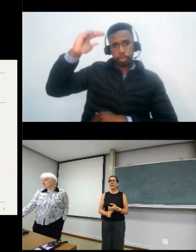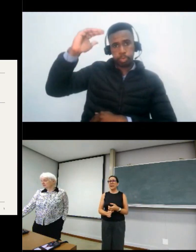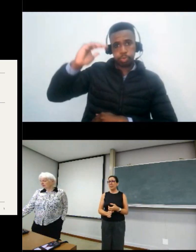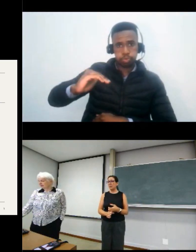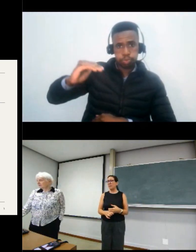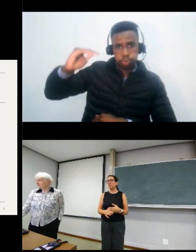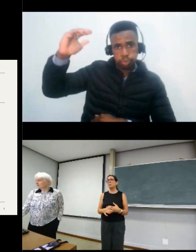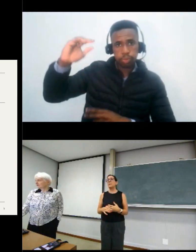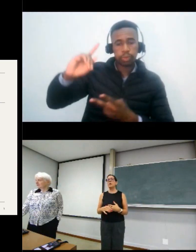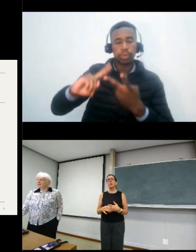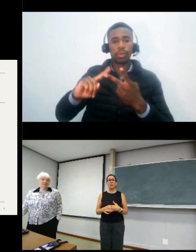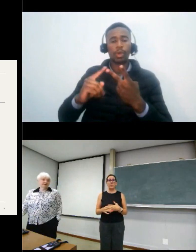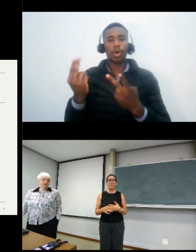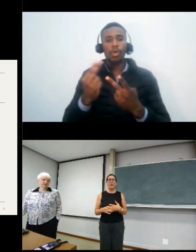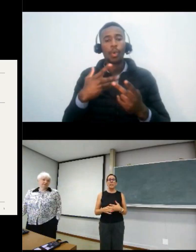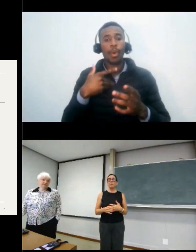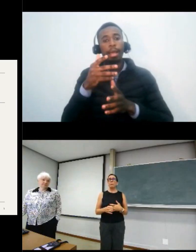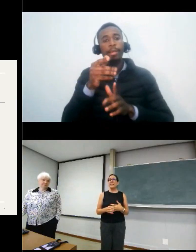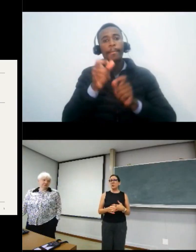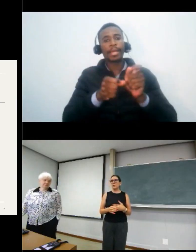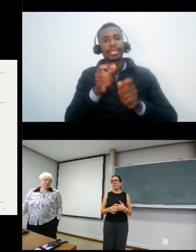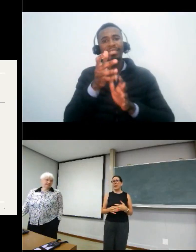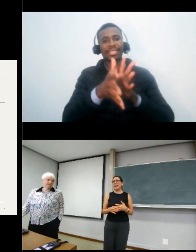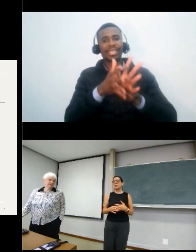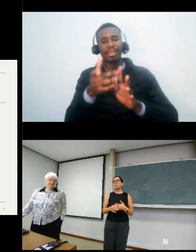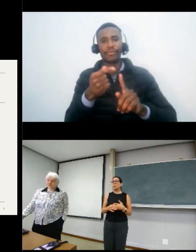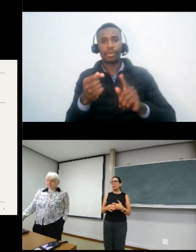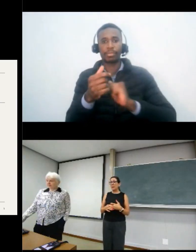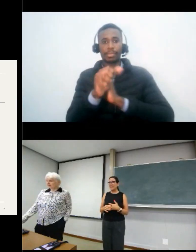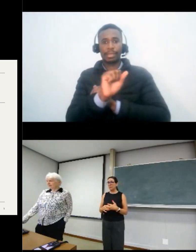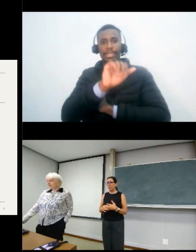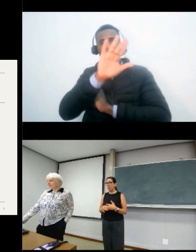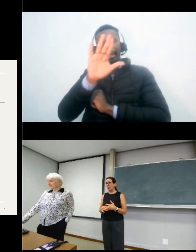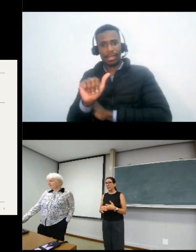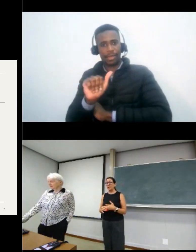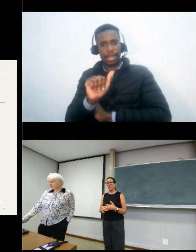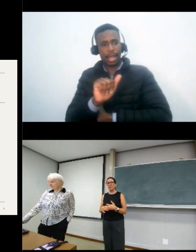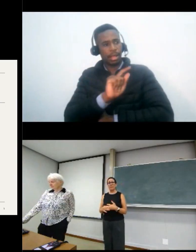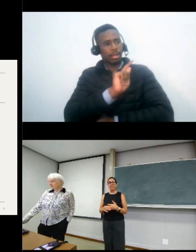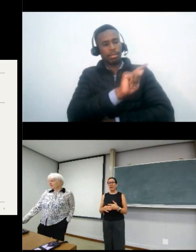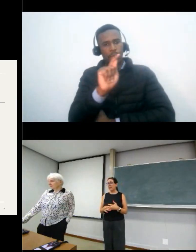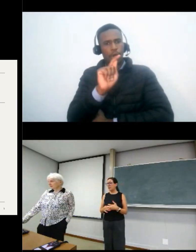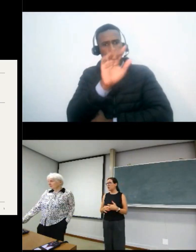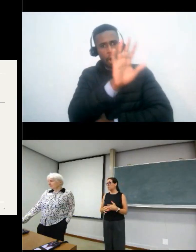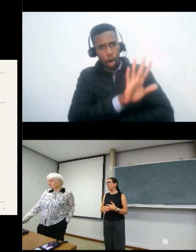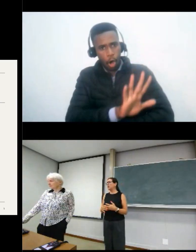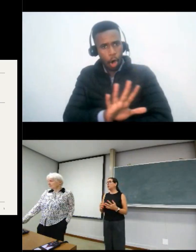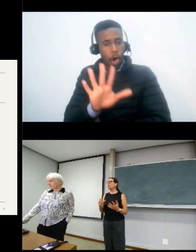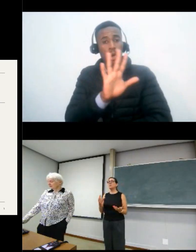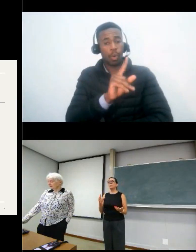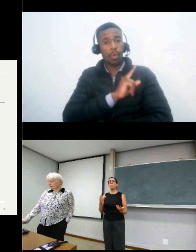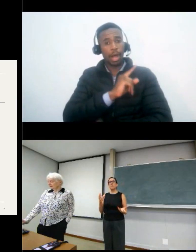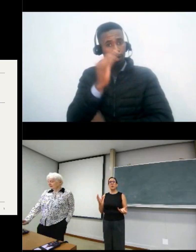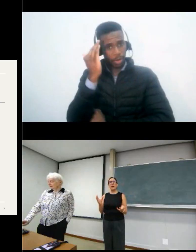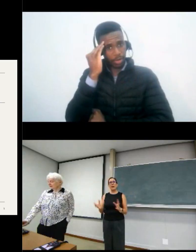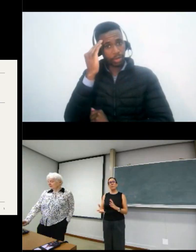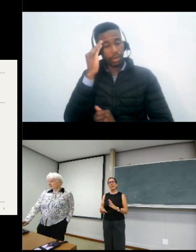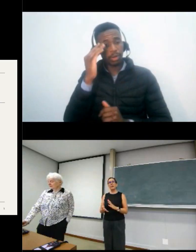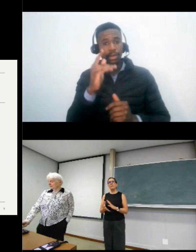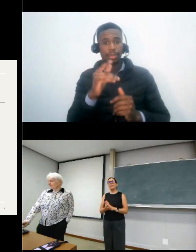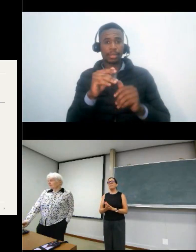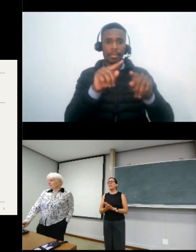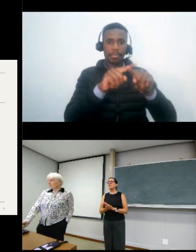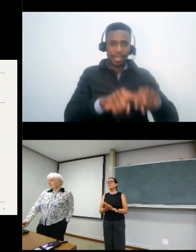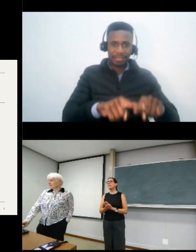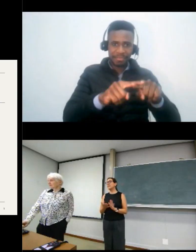different parts of the country, because we know that region and school plays a role in variation. You want to also